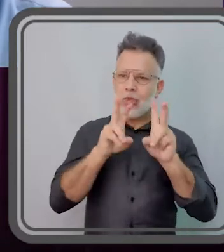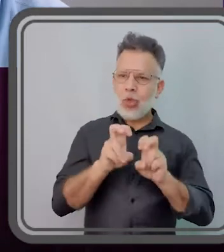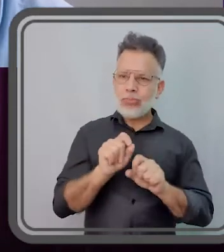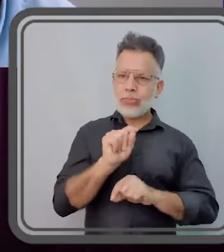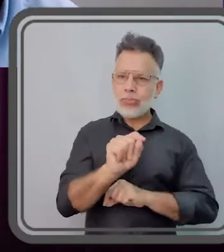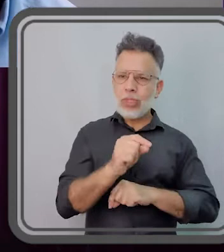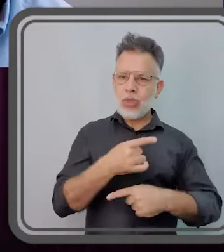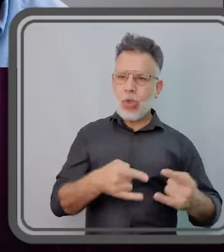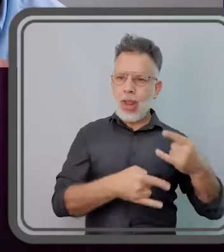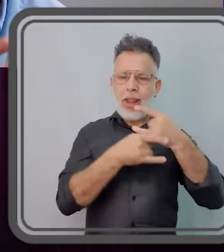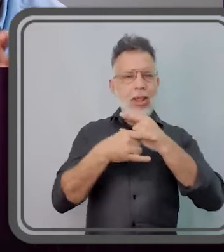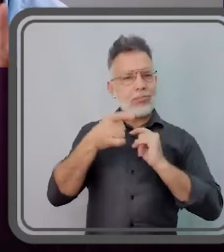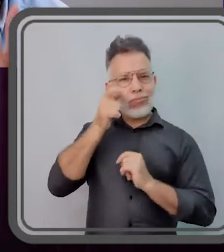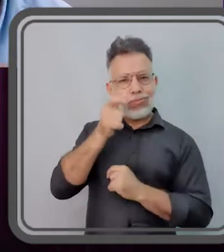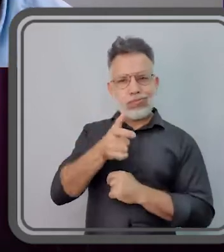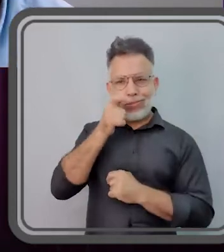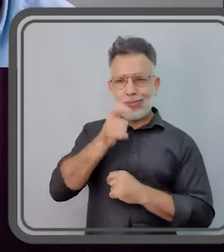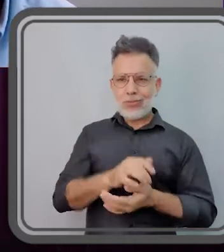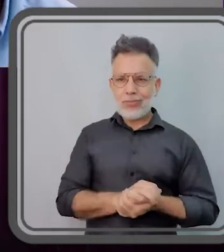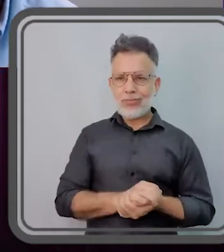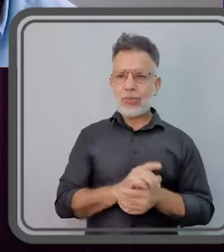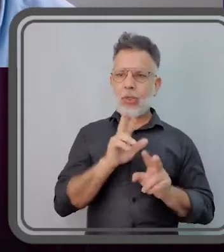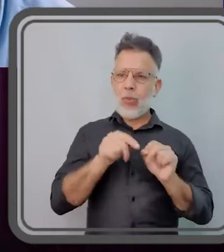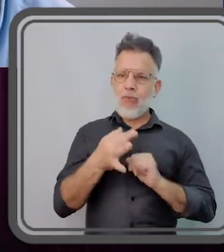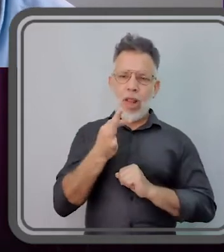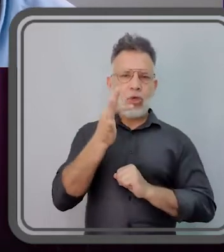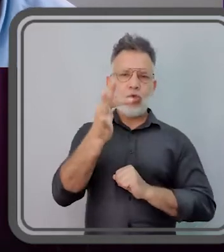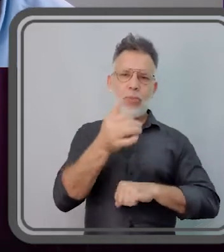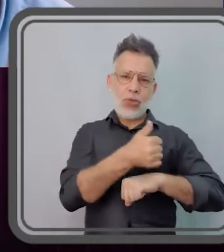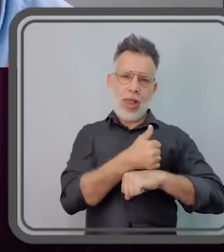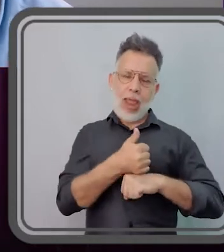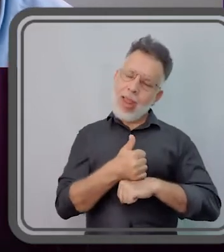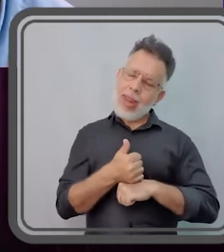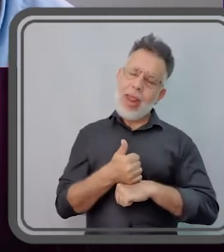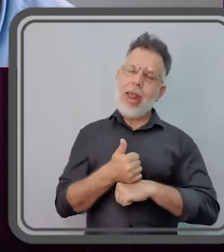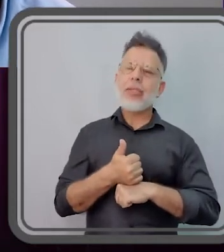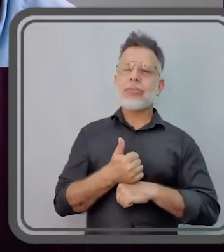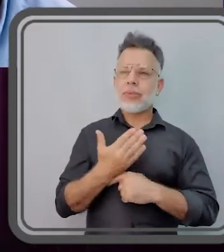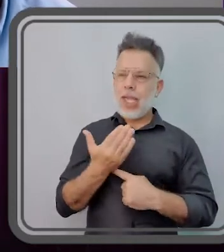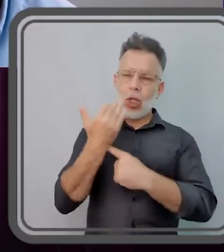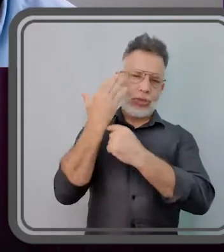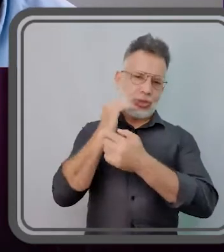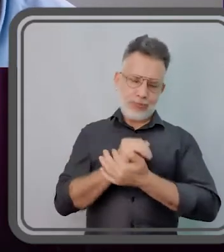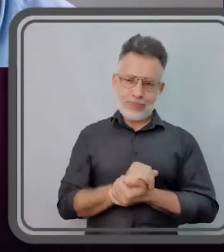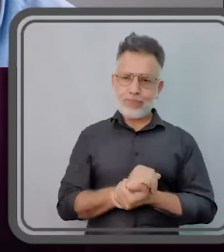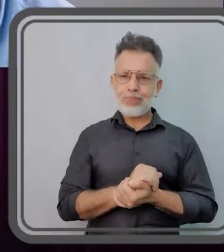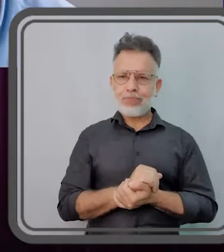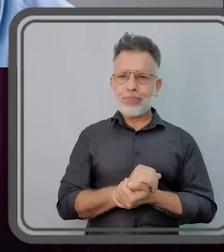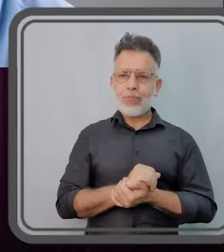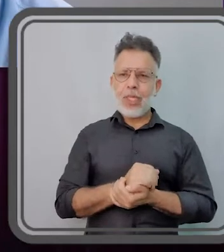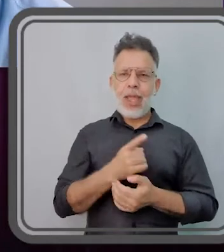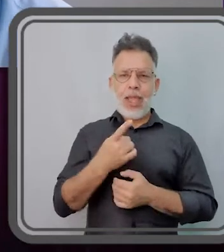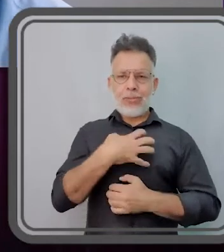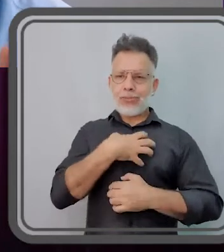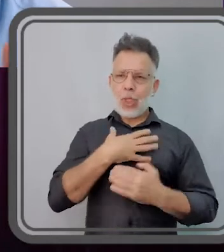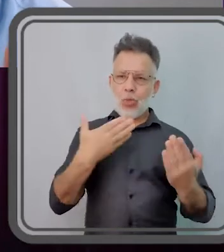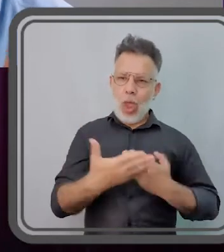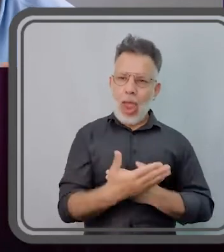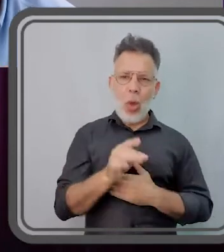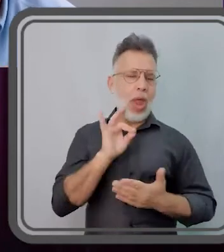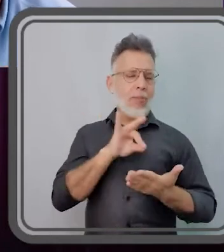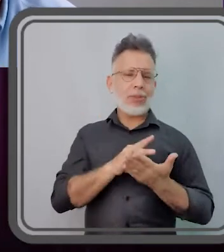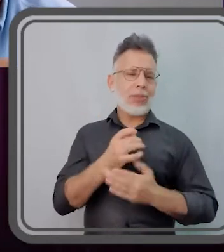about a very exciting topic, which is future of careers in technology, given the current situation. It's really